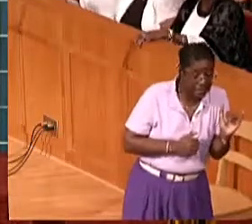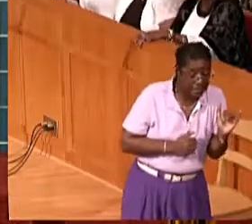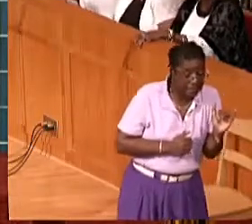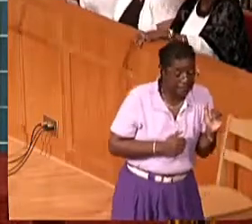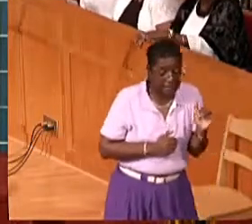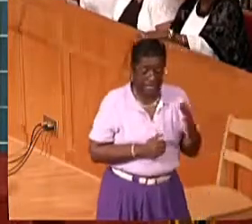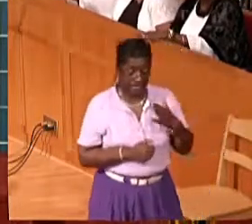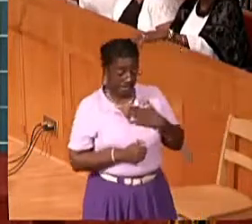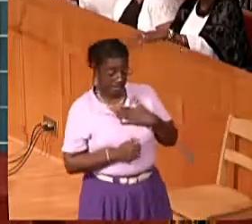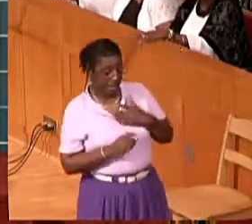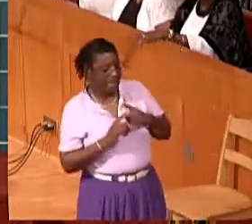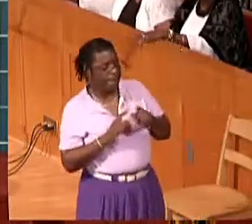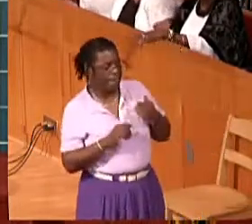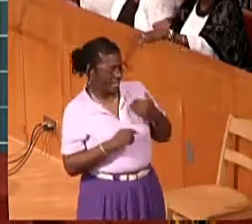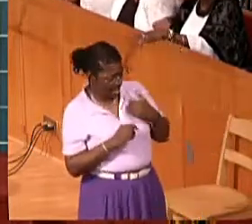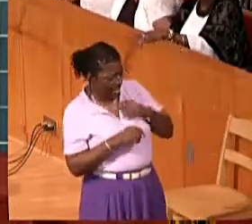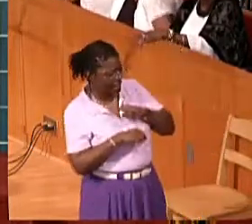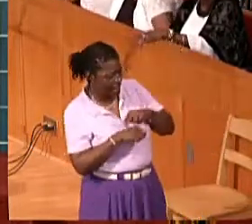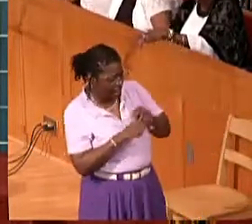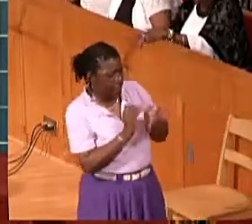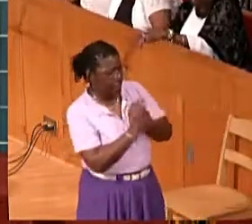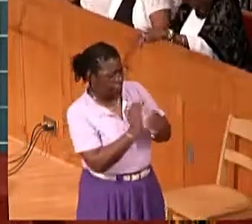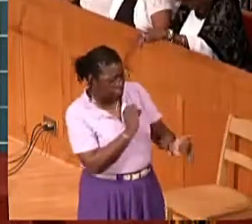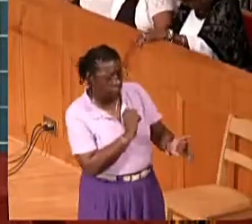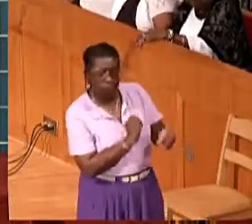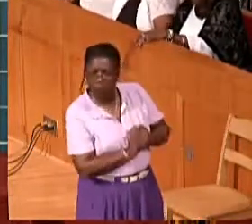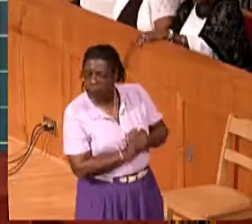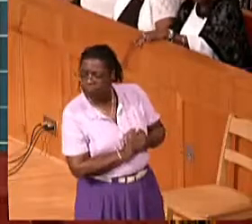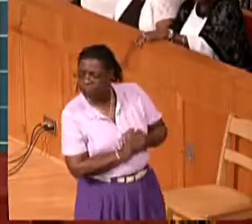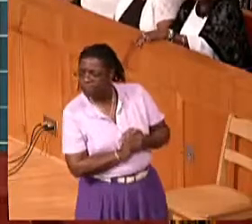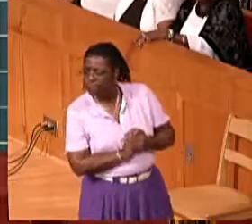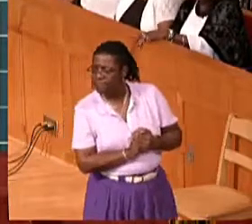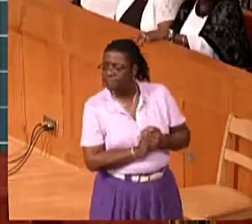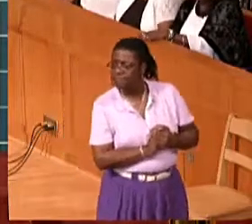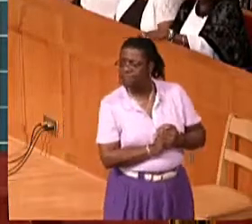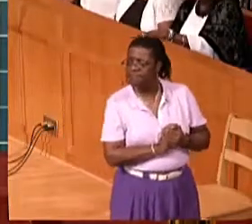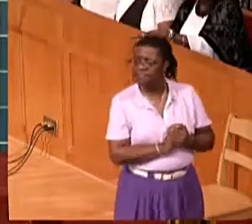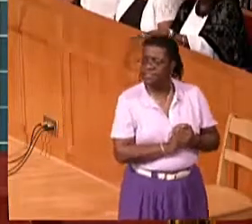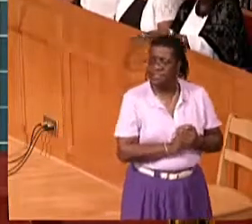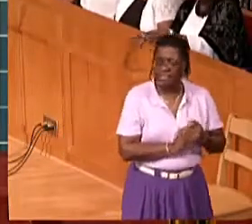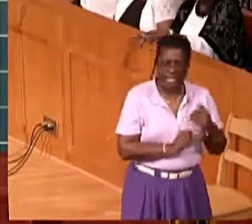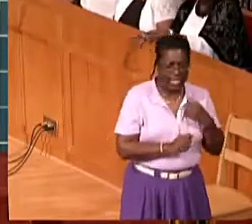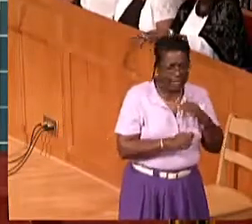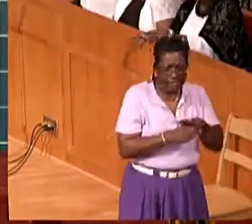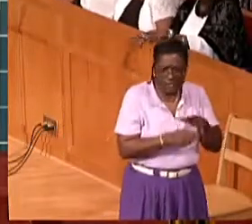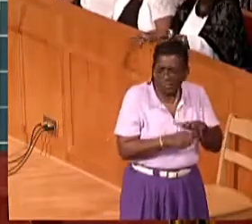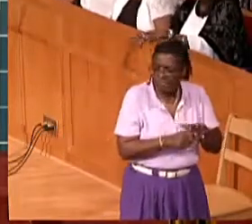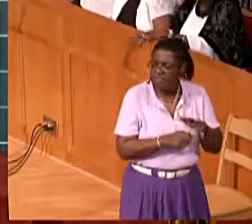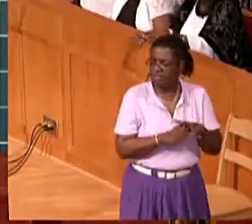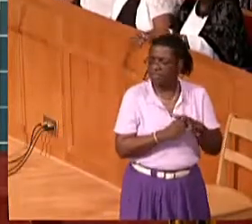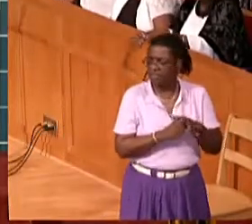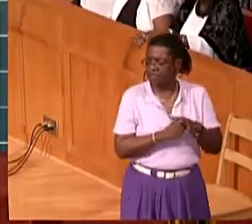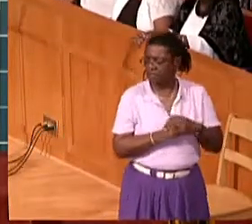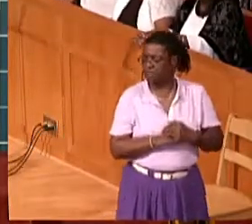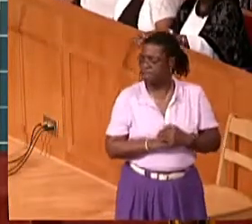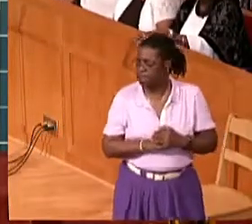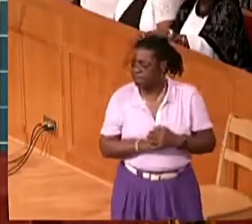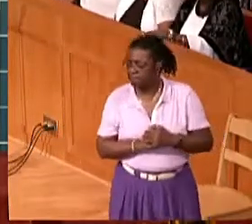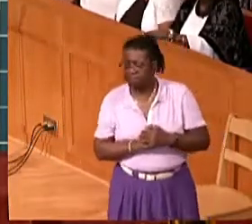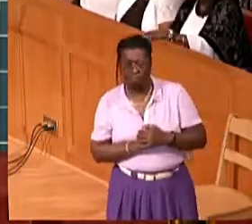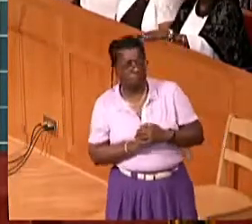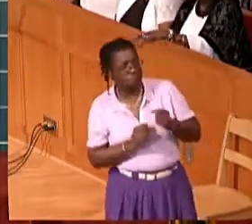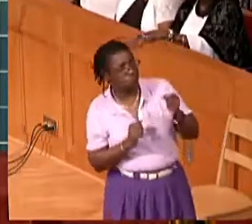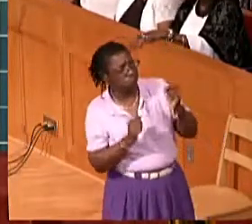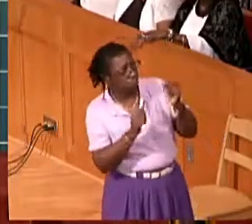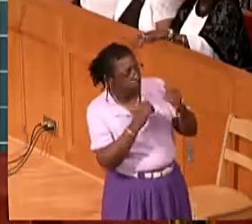can fight like a madman. Come on, somebody. He's talented enough to fight. Do I have a witness here? My sister, my